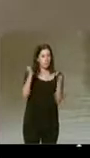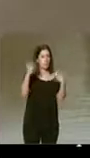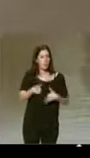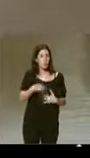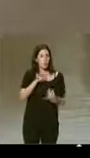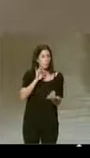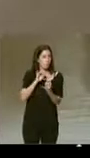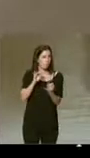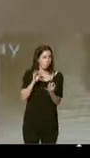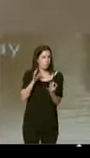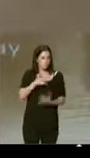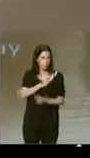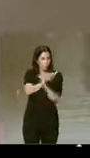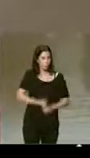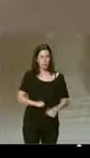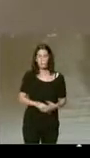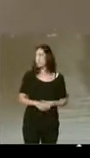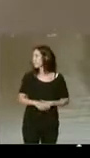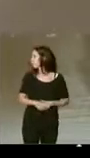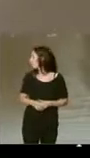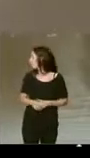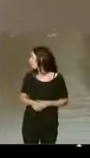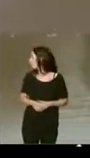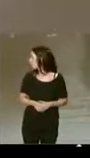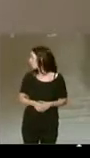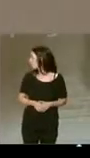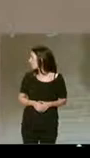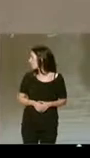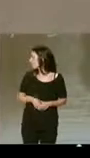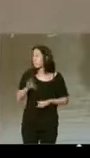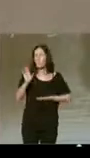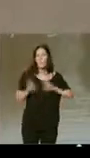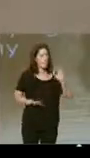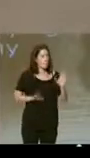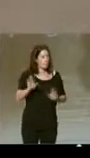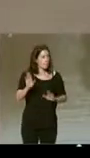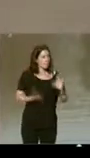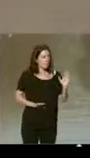don't set up this interaction, there won't be any type of interaction.